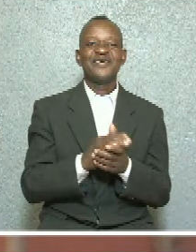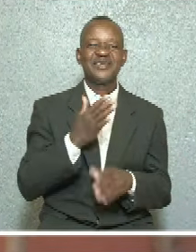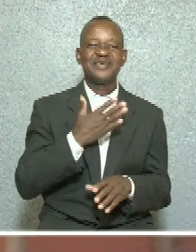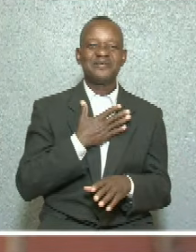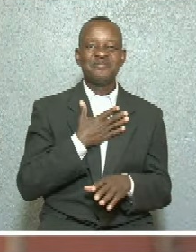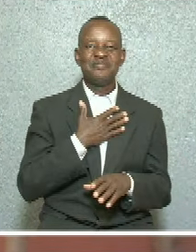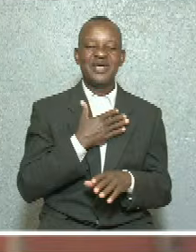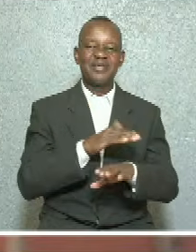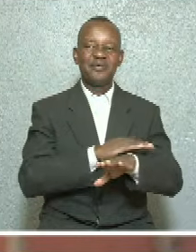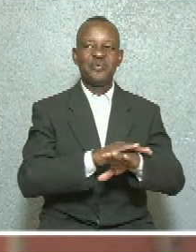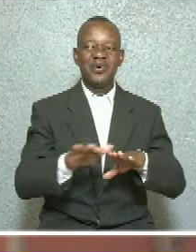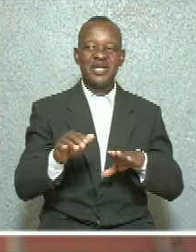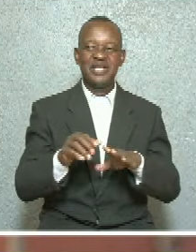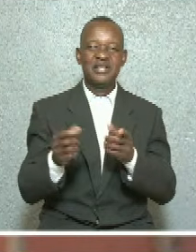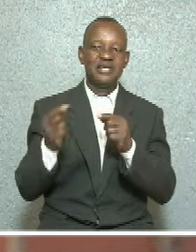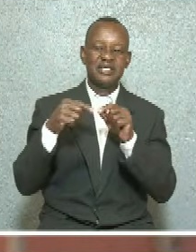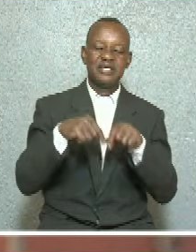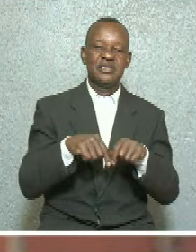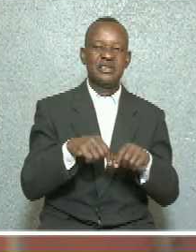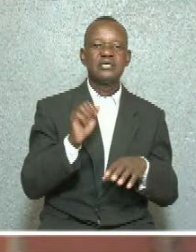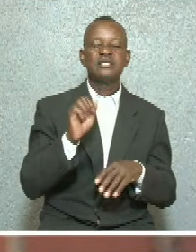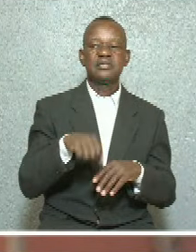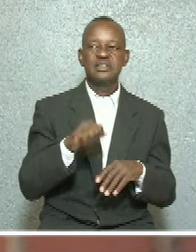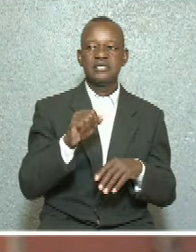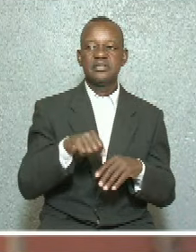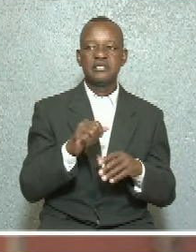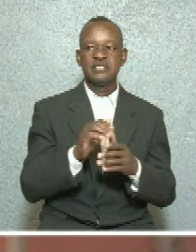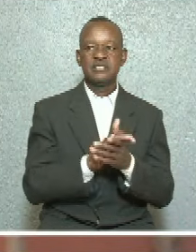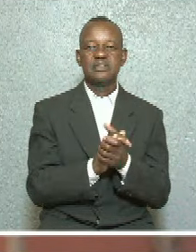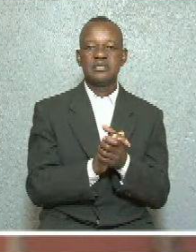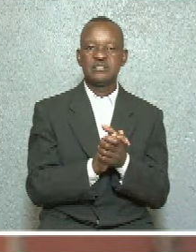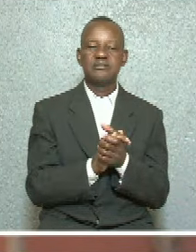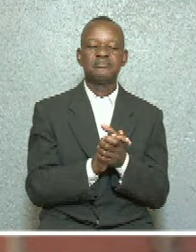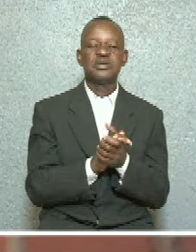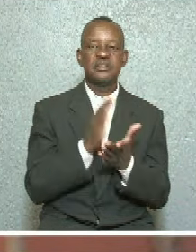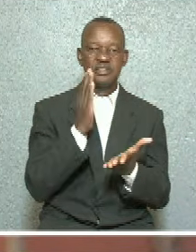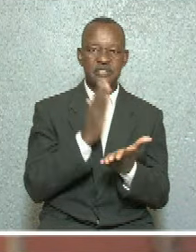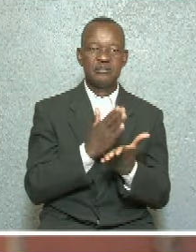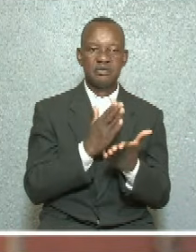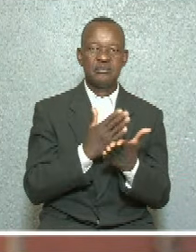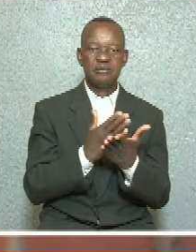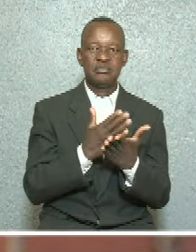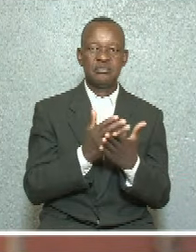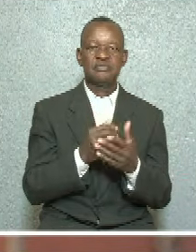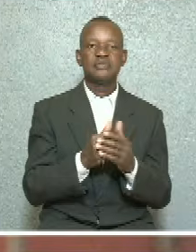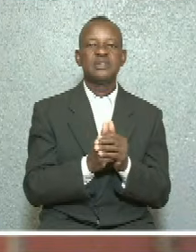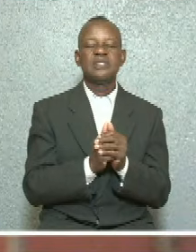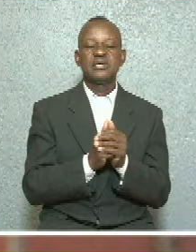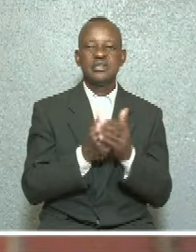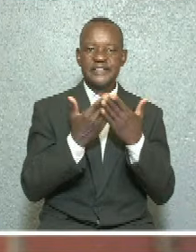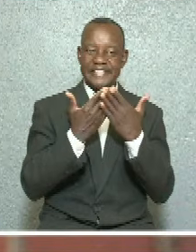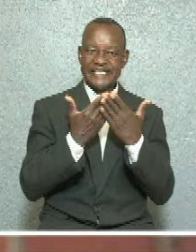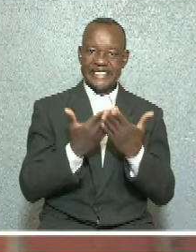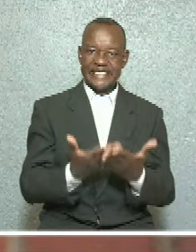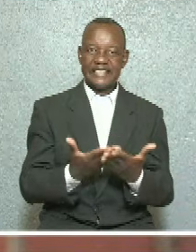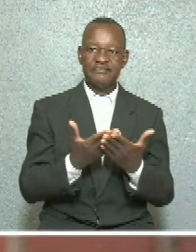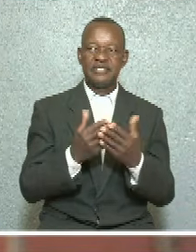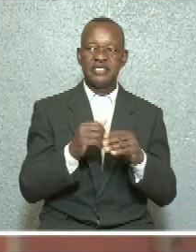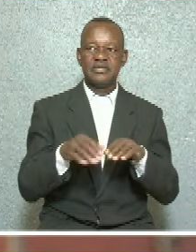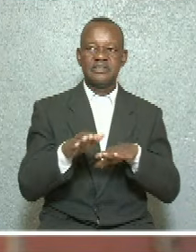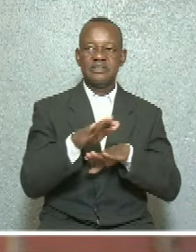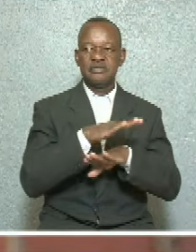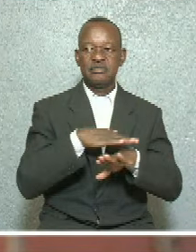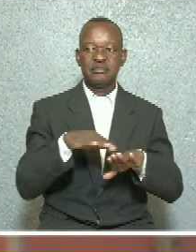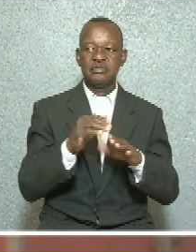for that question. Yes, indeed, it is a very difficult environment. I don't think any environment